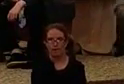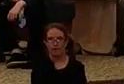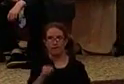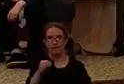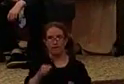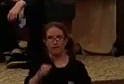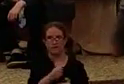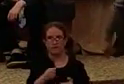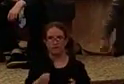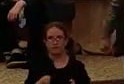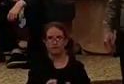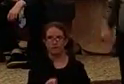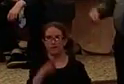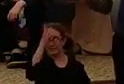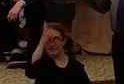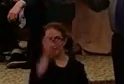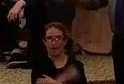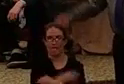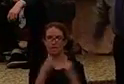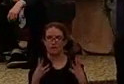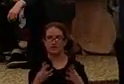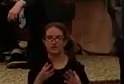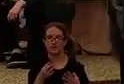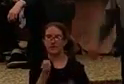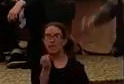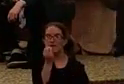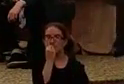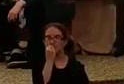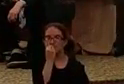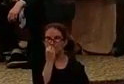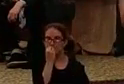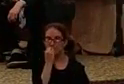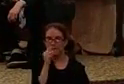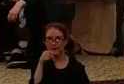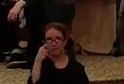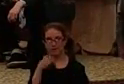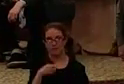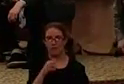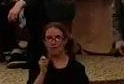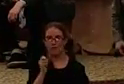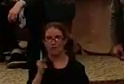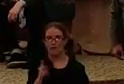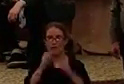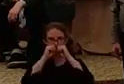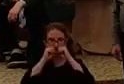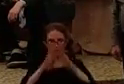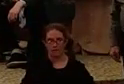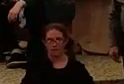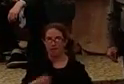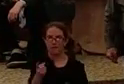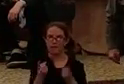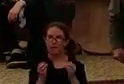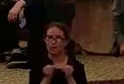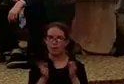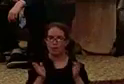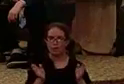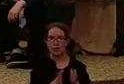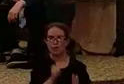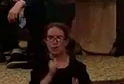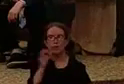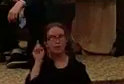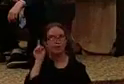his dad loved so well, and he let him eat it. And then he said, "Okay, let me bless you, but come closer. You